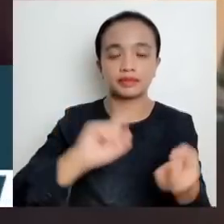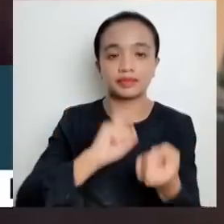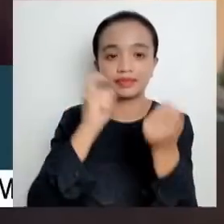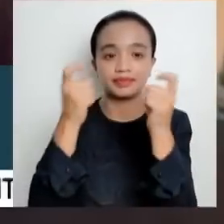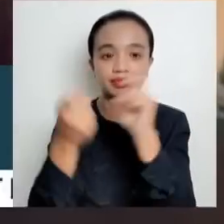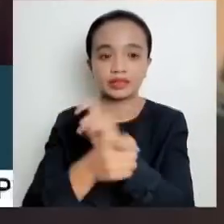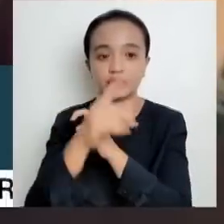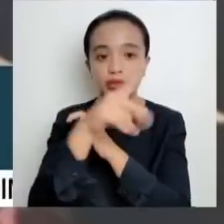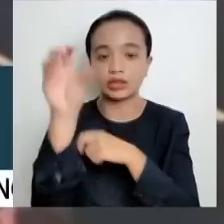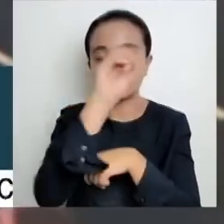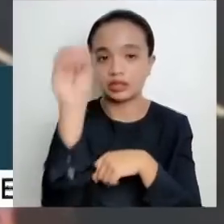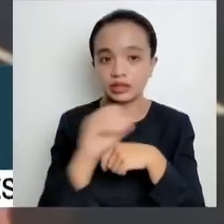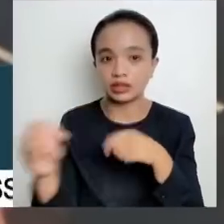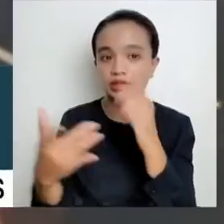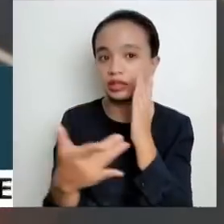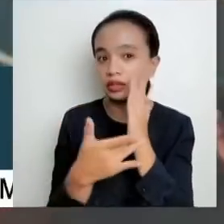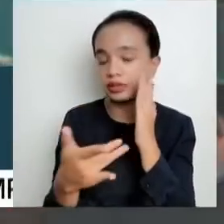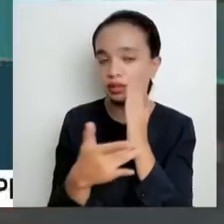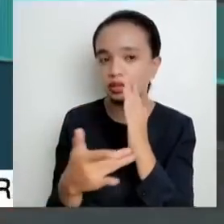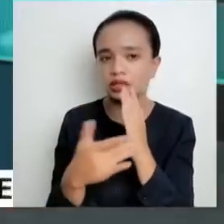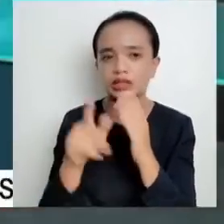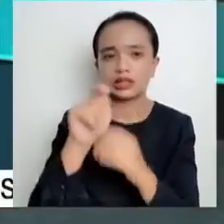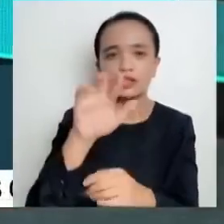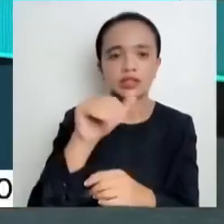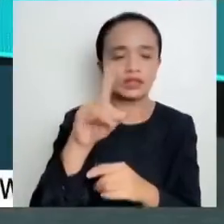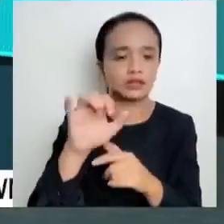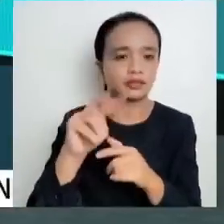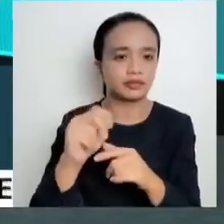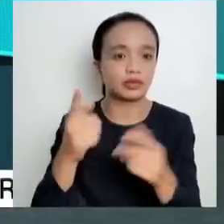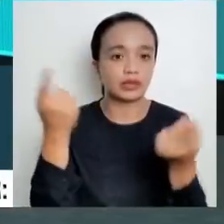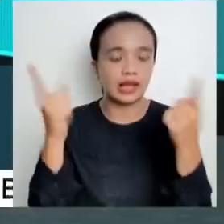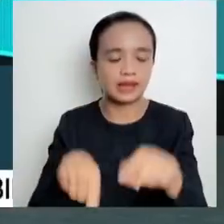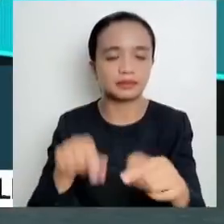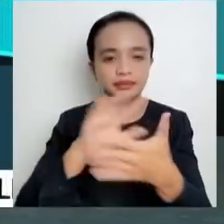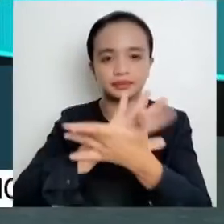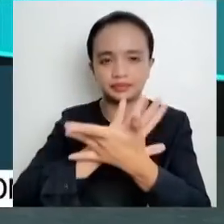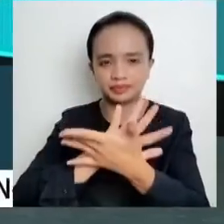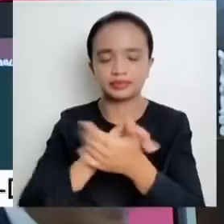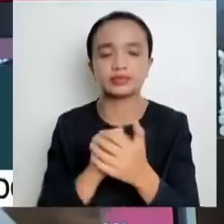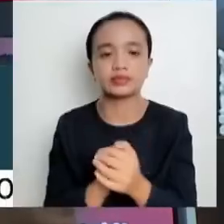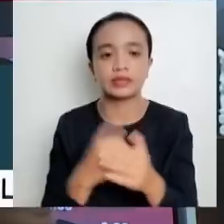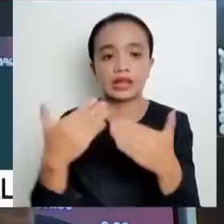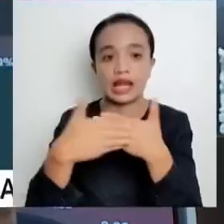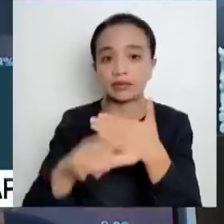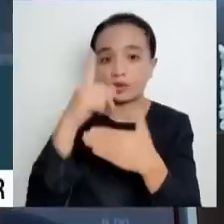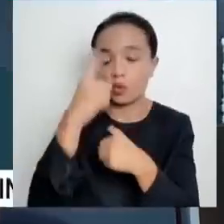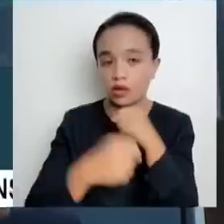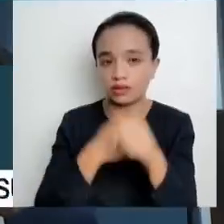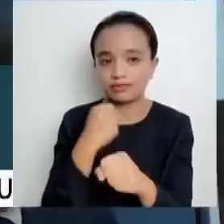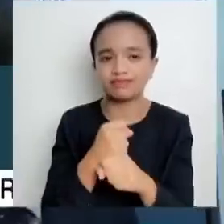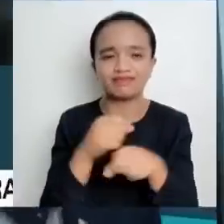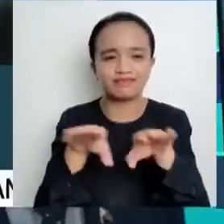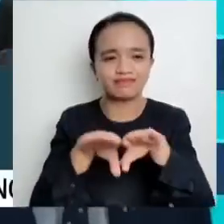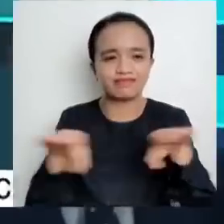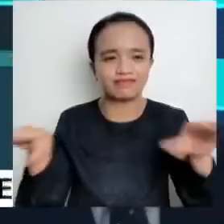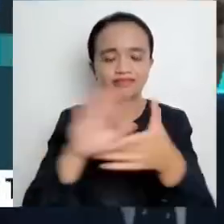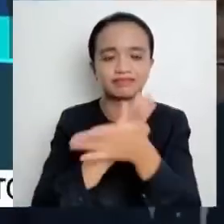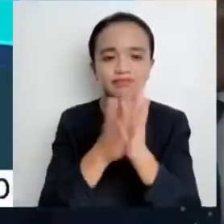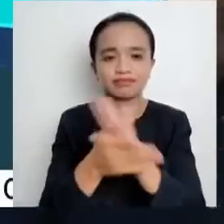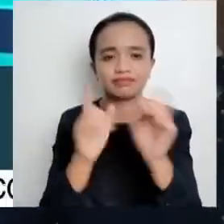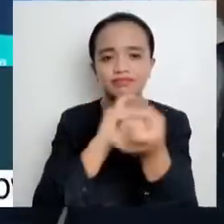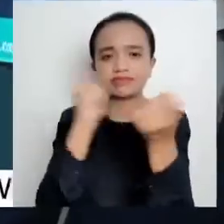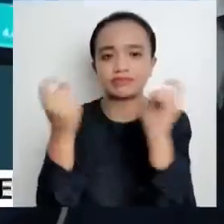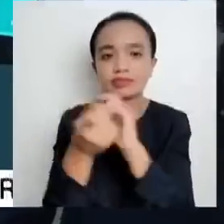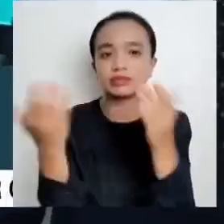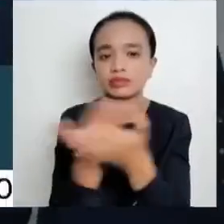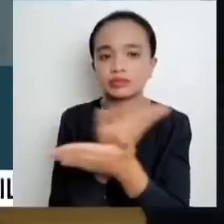100% digital trading amid the pandemic. Almost a year later, the floor has been transformed into the new